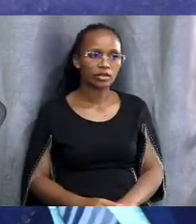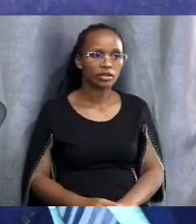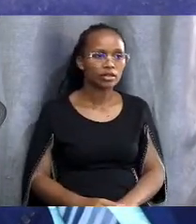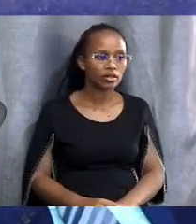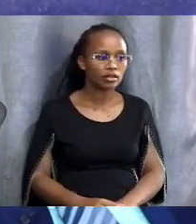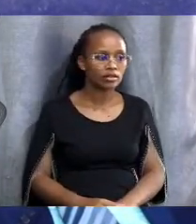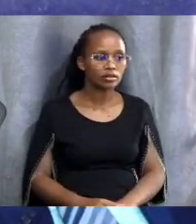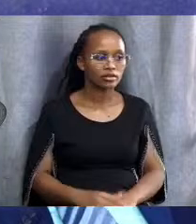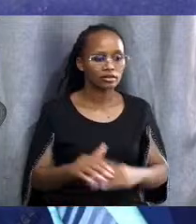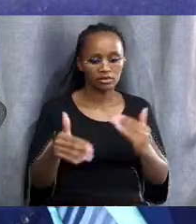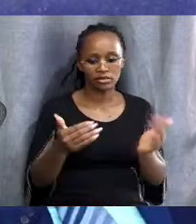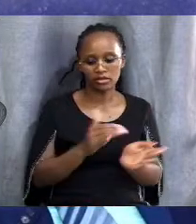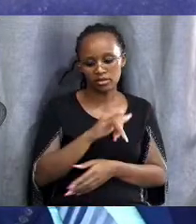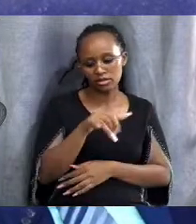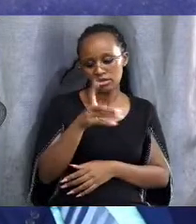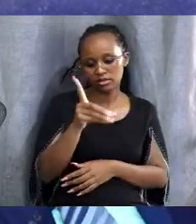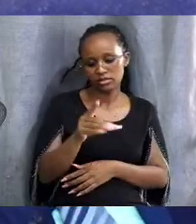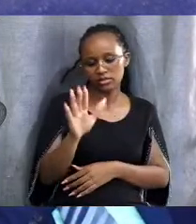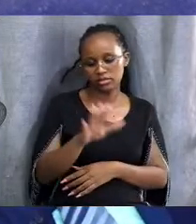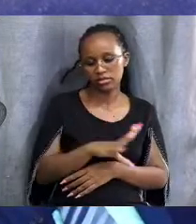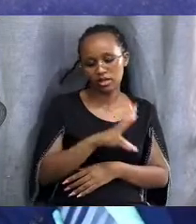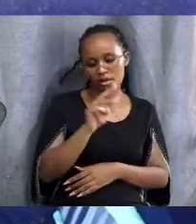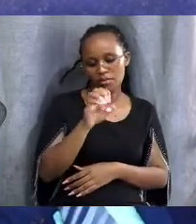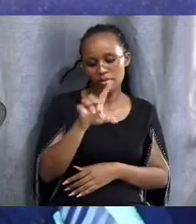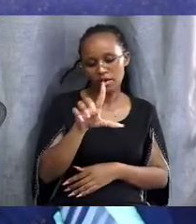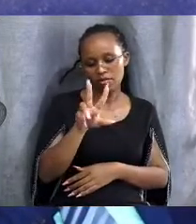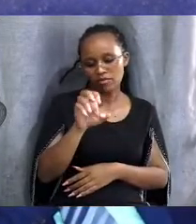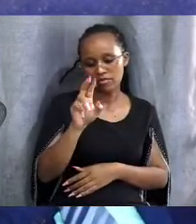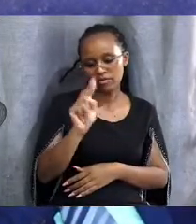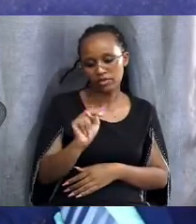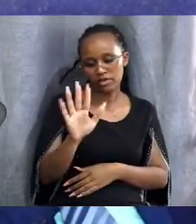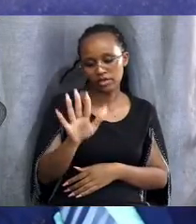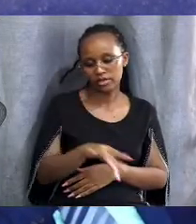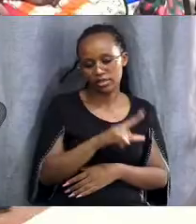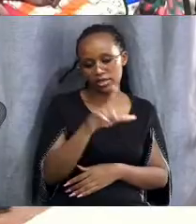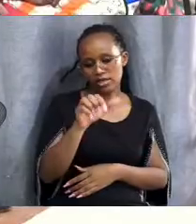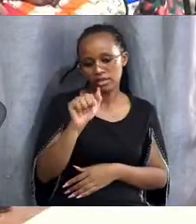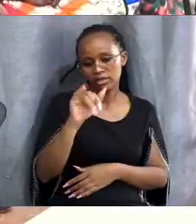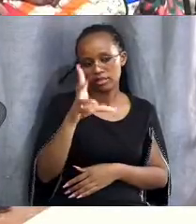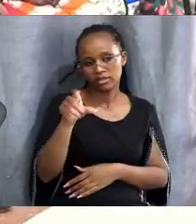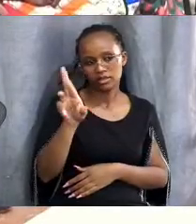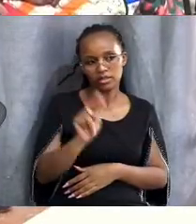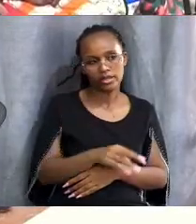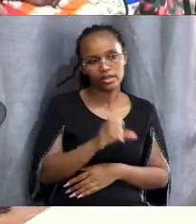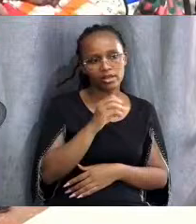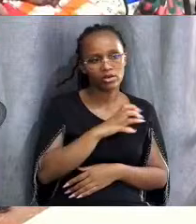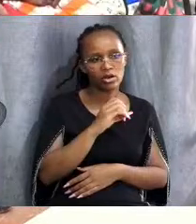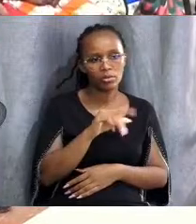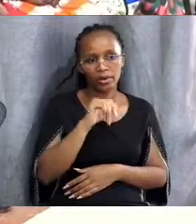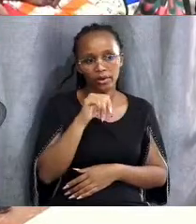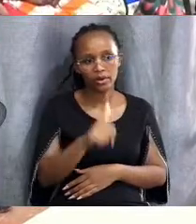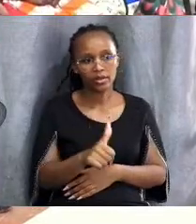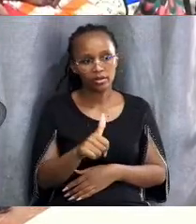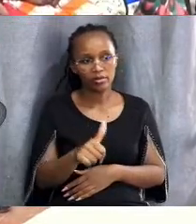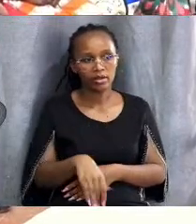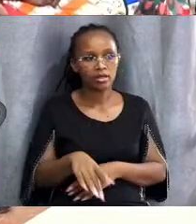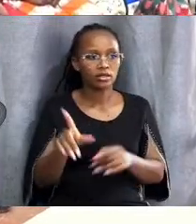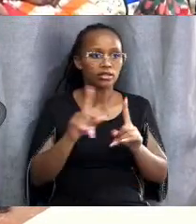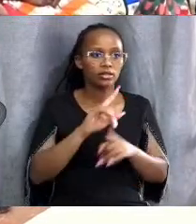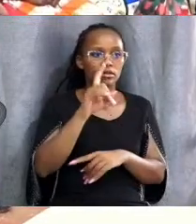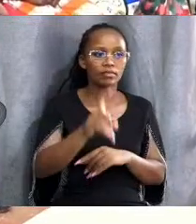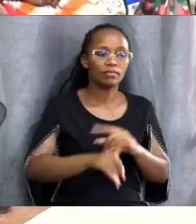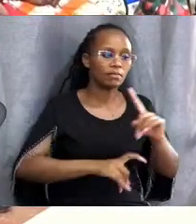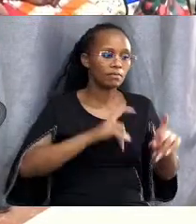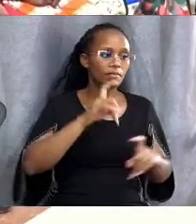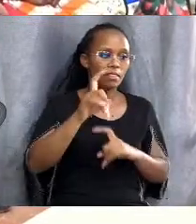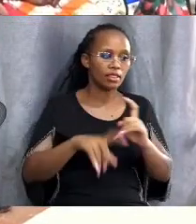Families here, Jed, Melvin, and Zaiden, mutikai no demuaj, mutikai go complain. Don't even ask